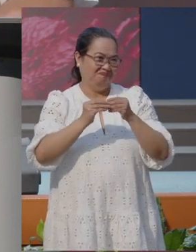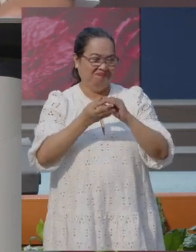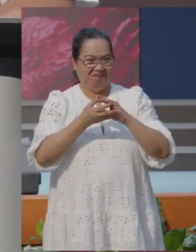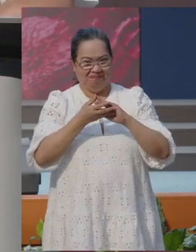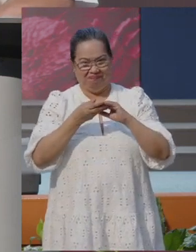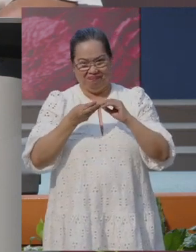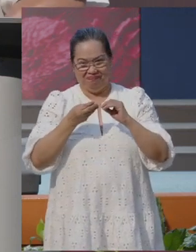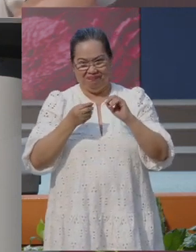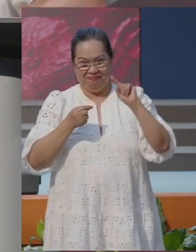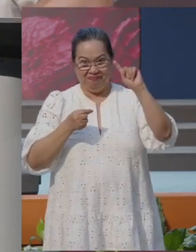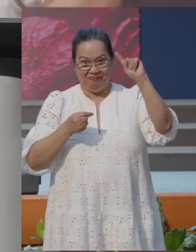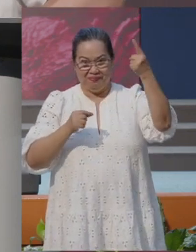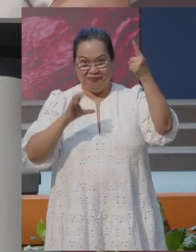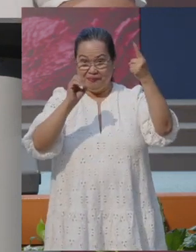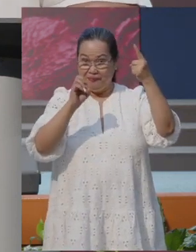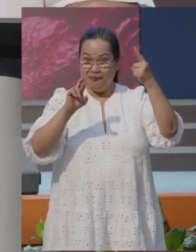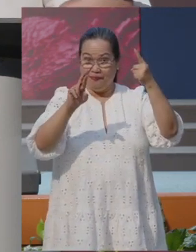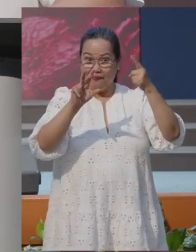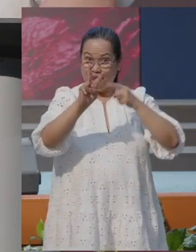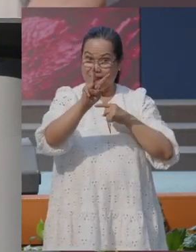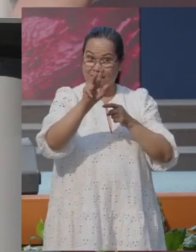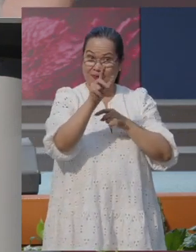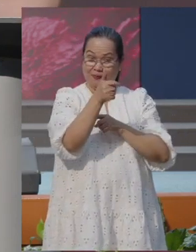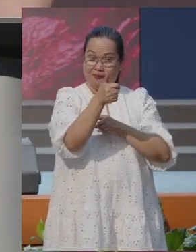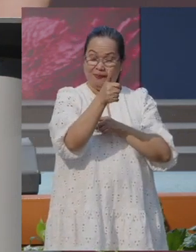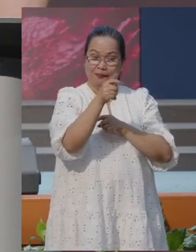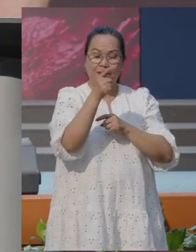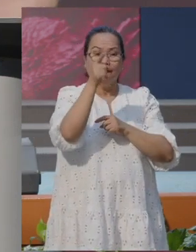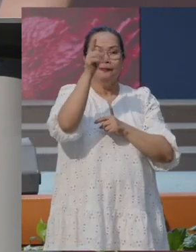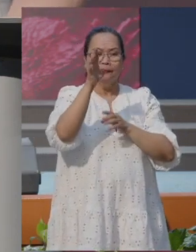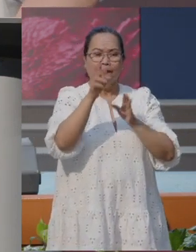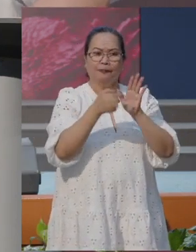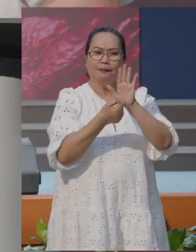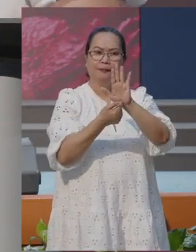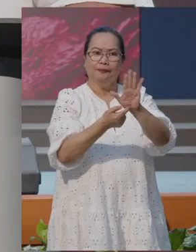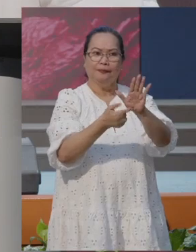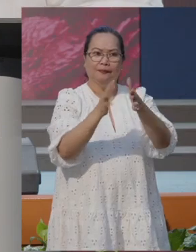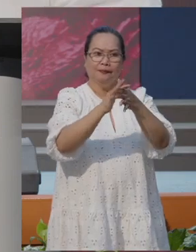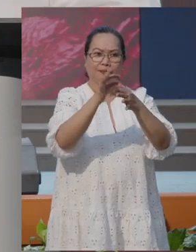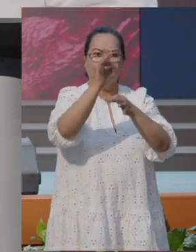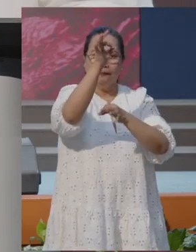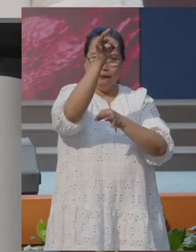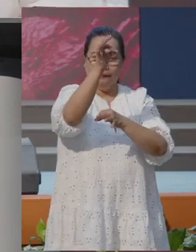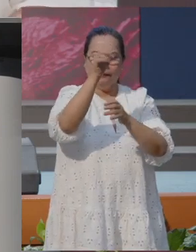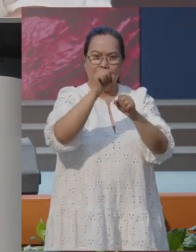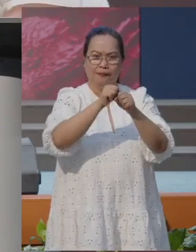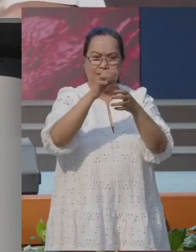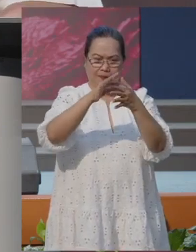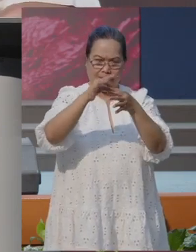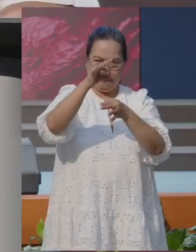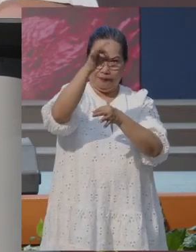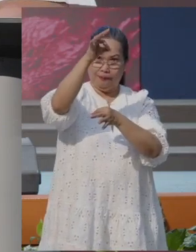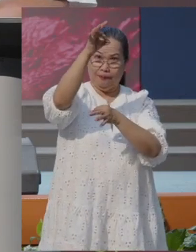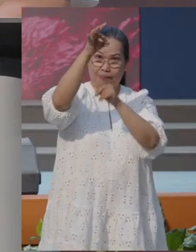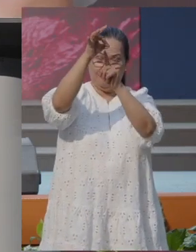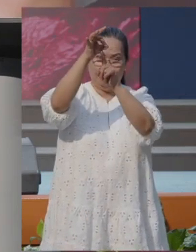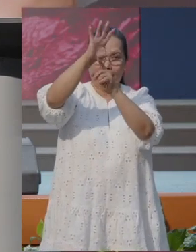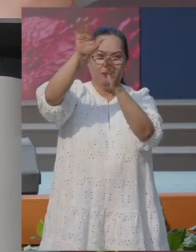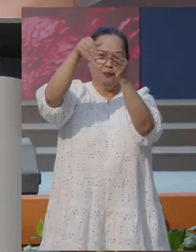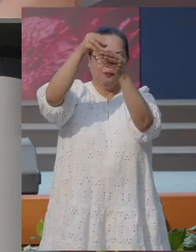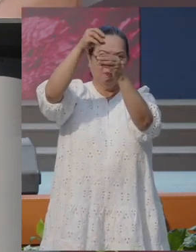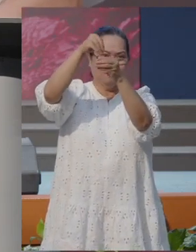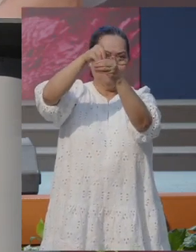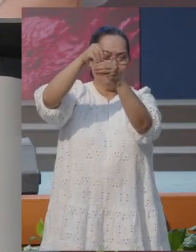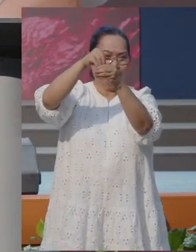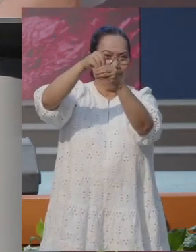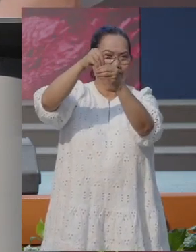So 1 Corinthians 2:10, these things God has revealed to us through the Spirit, for the Spirit searches everything, even the depths